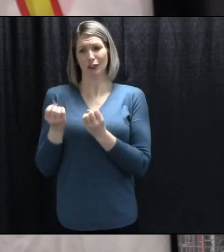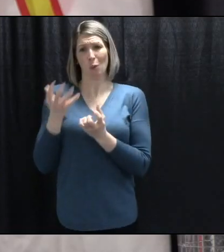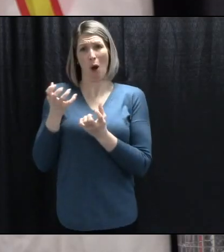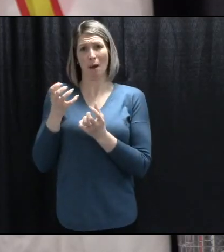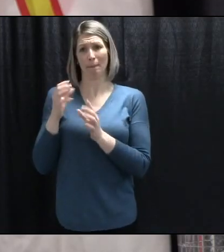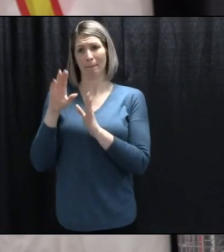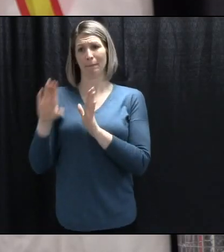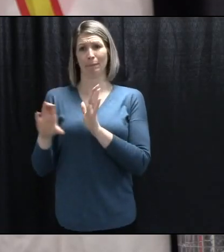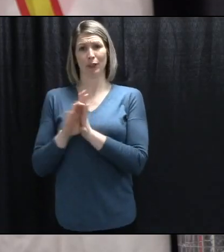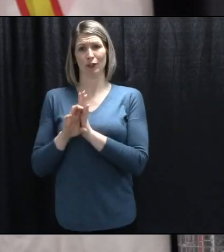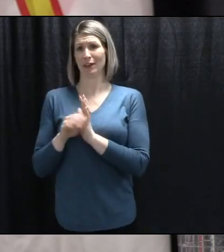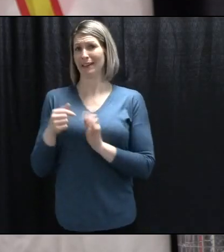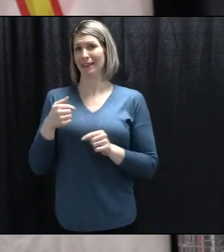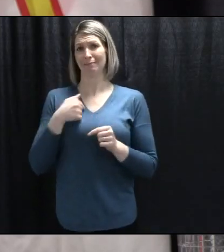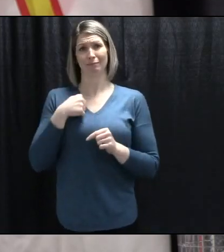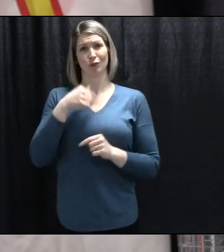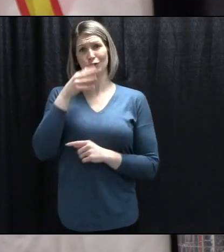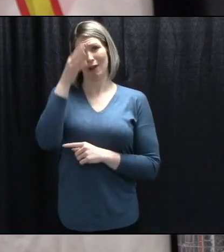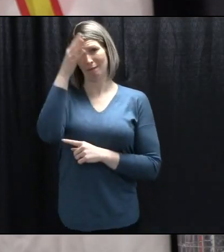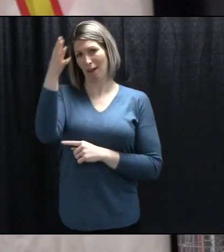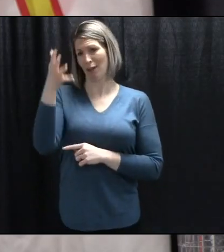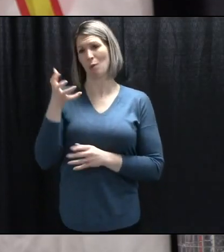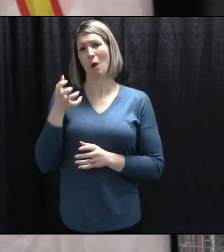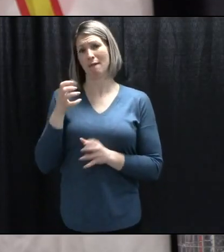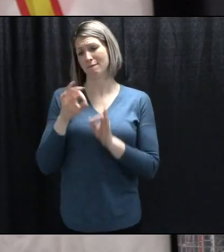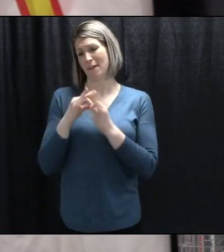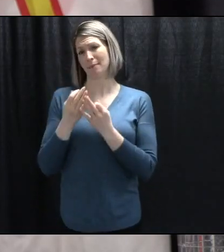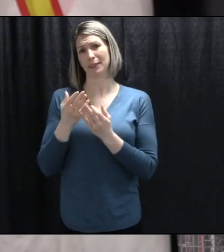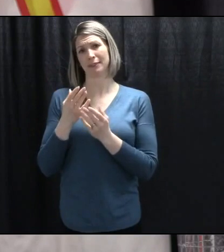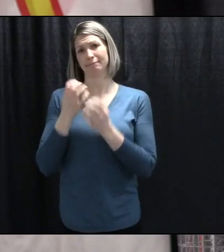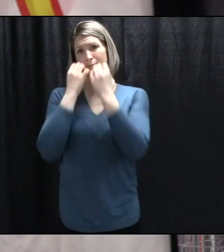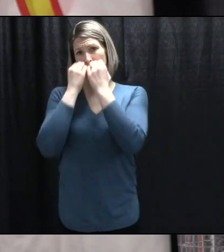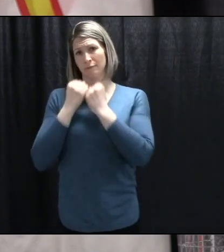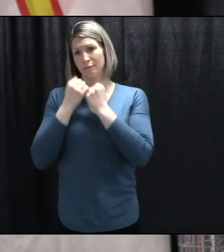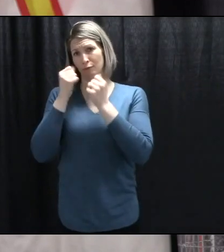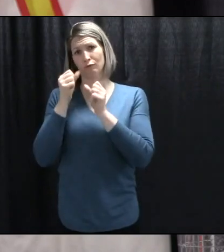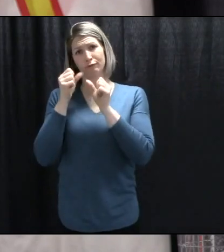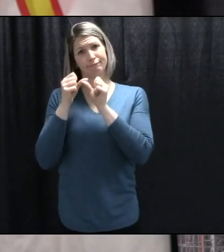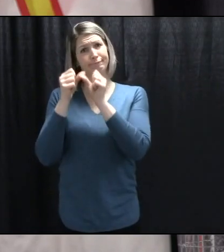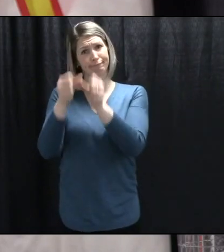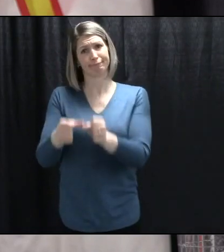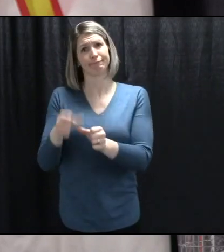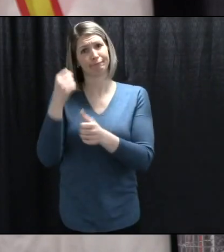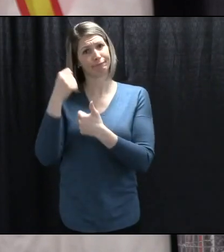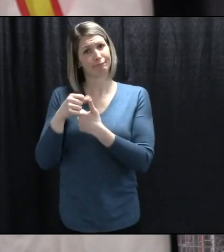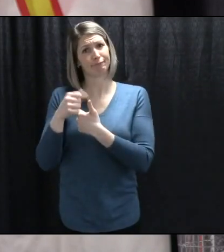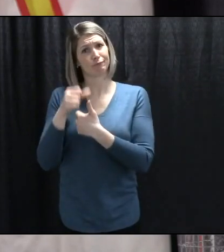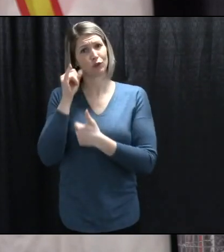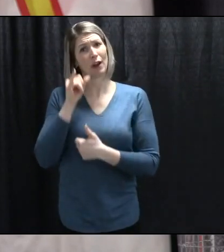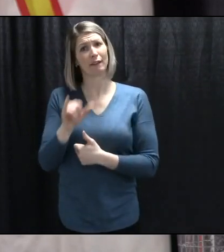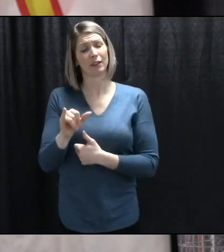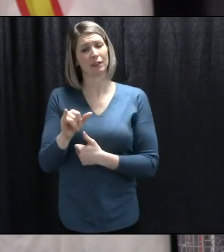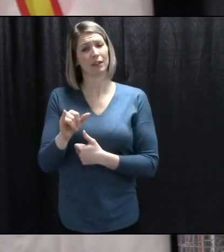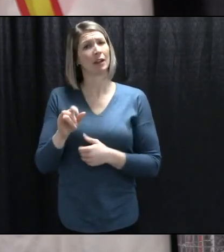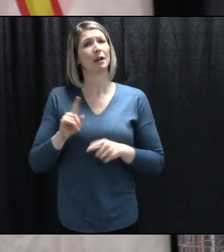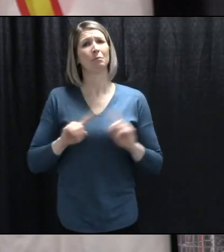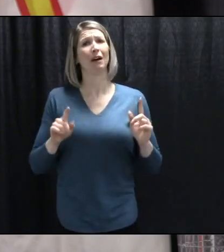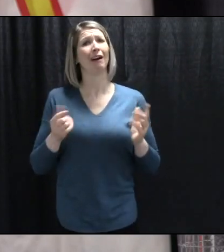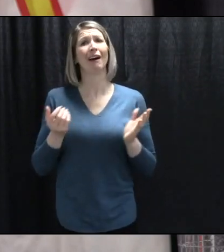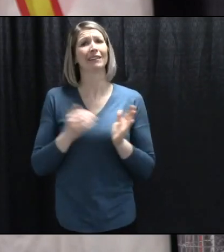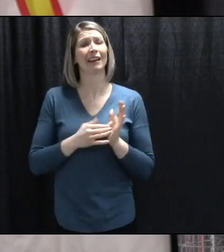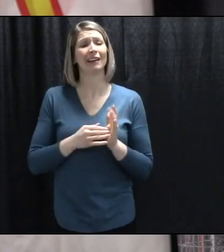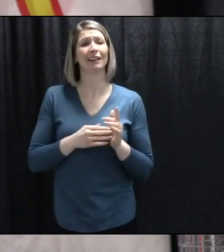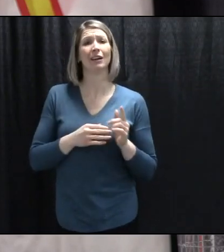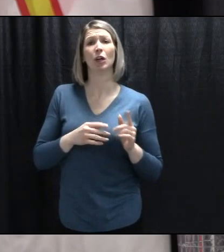must make to protect the very people that we want to take their pictures of as well. And so you never know who the next person you meet, as we said so